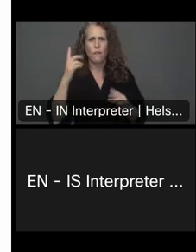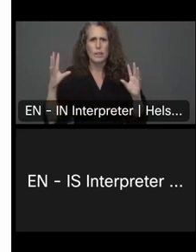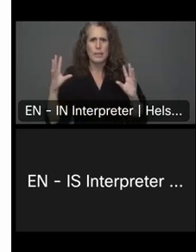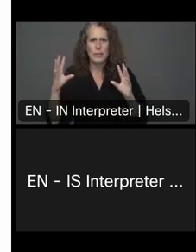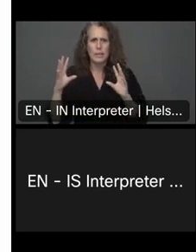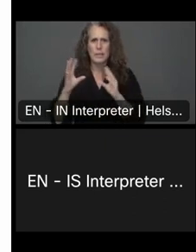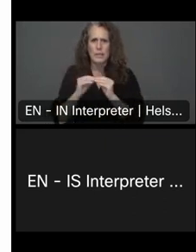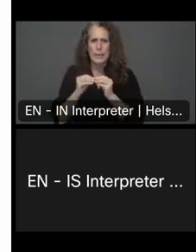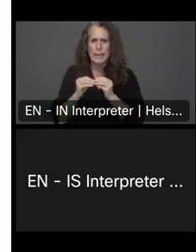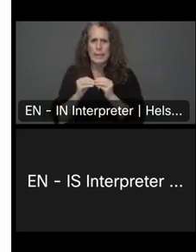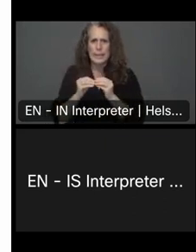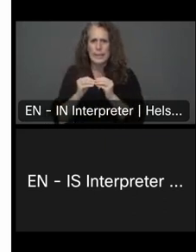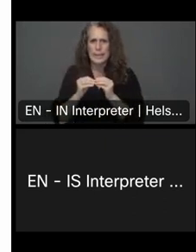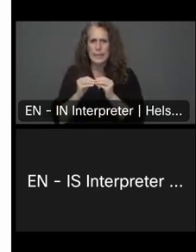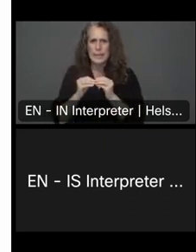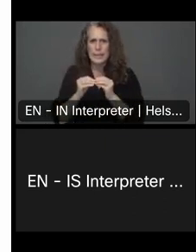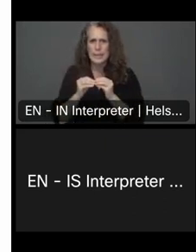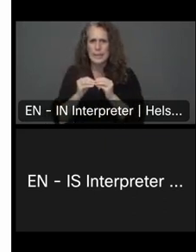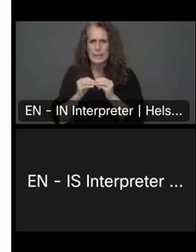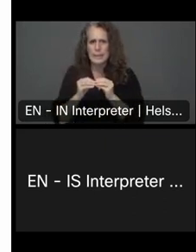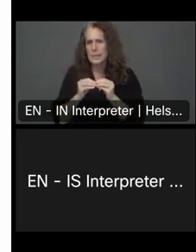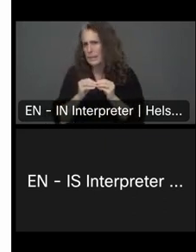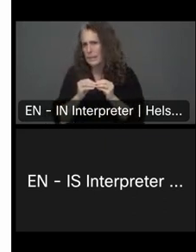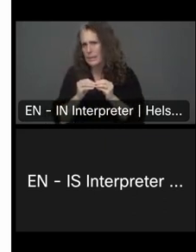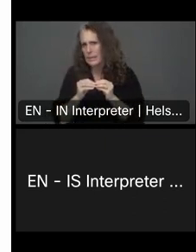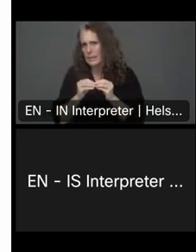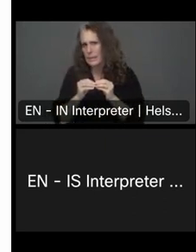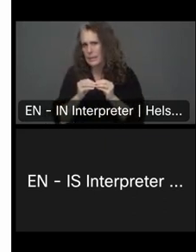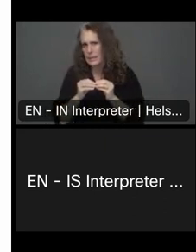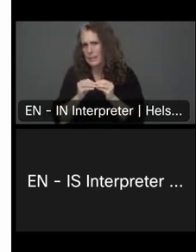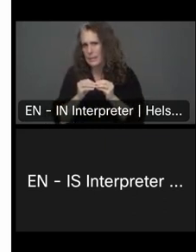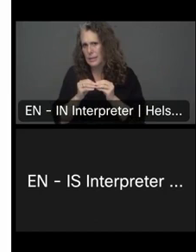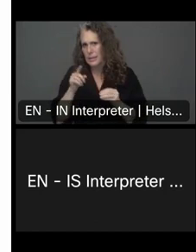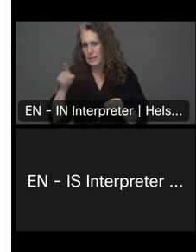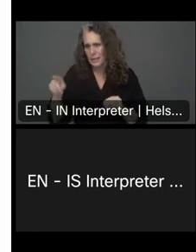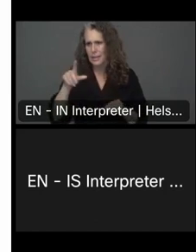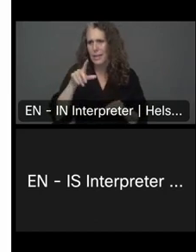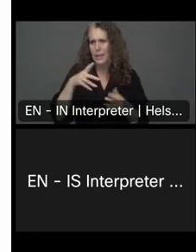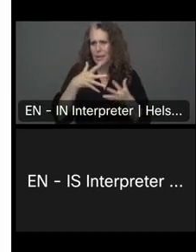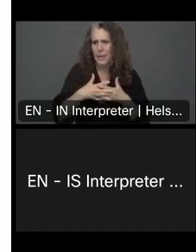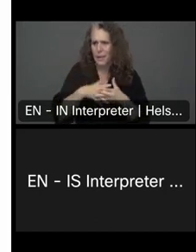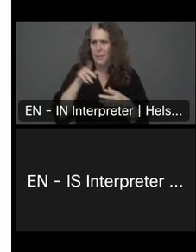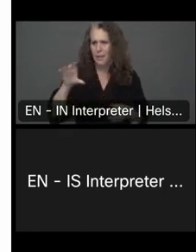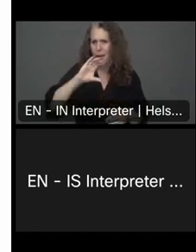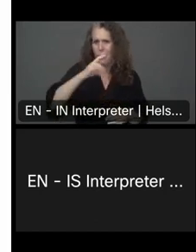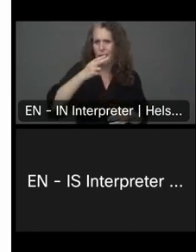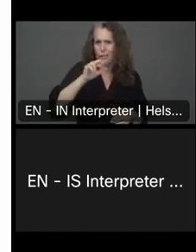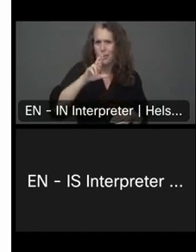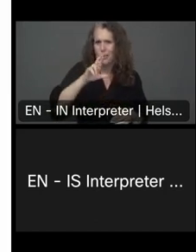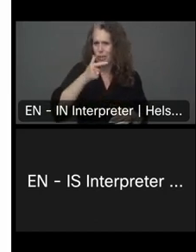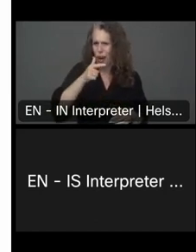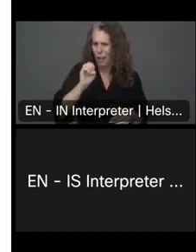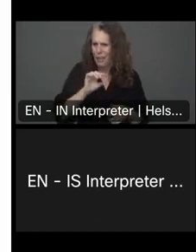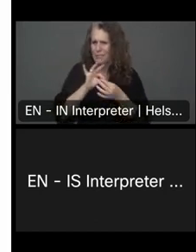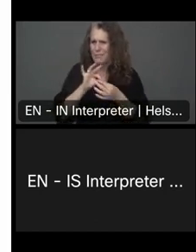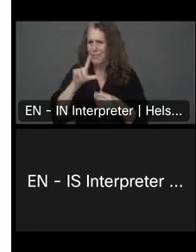in Charlotte and Los Angeles. When we engaged in discussion of the connection between the principle of